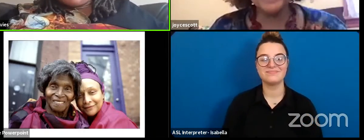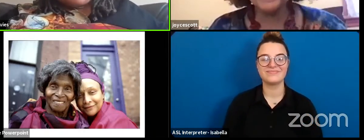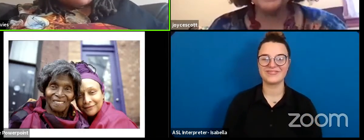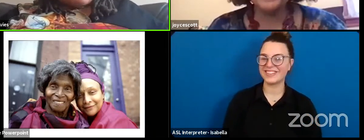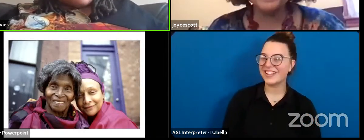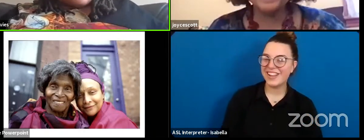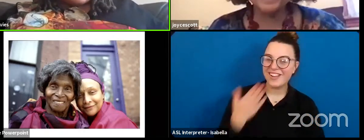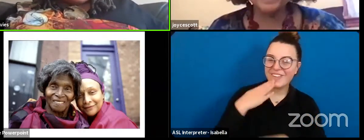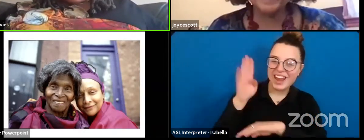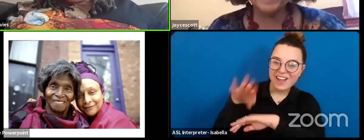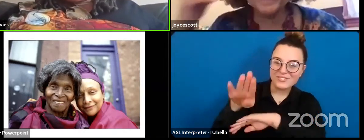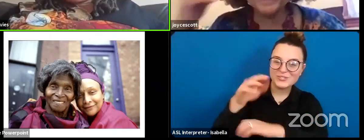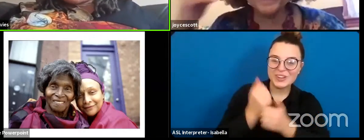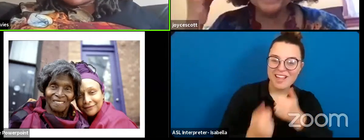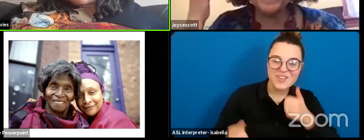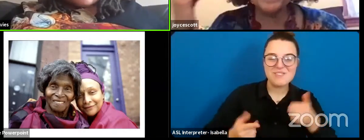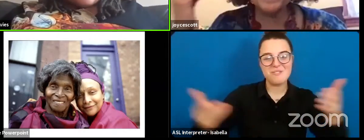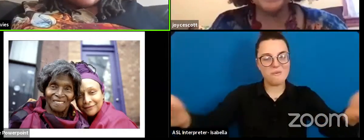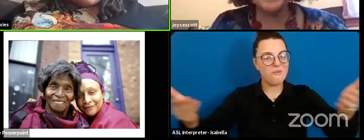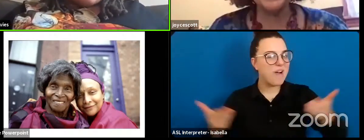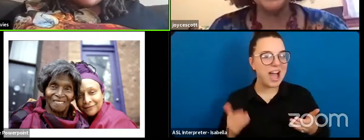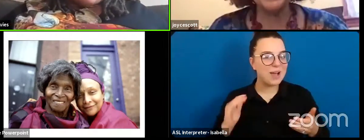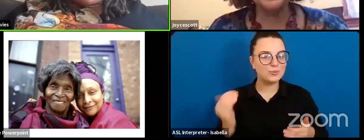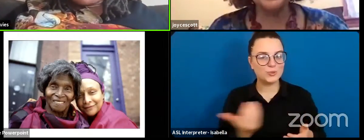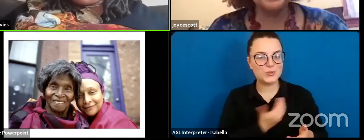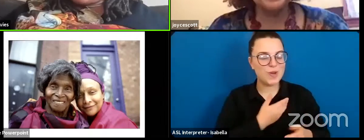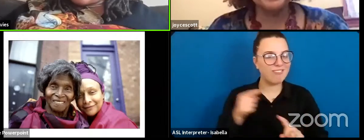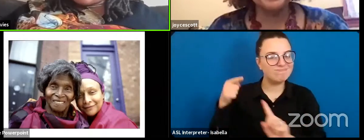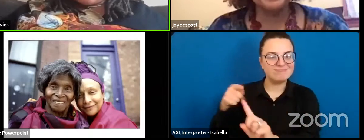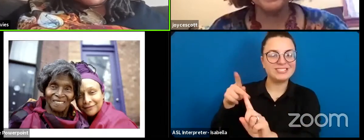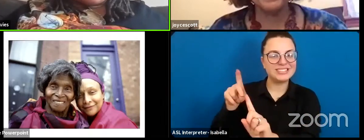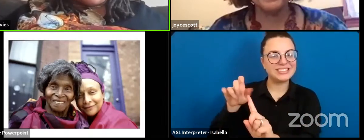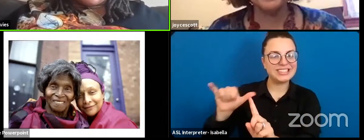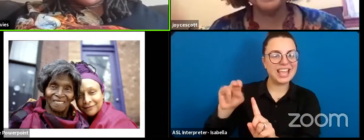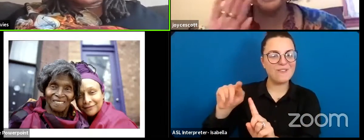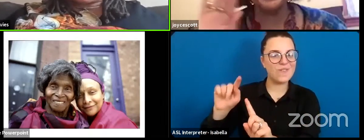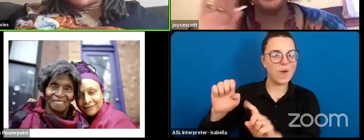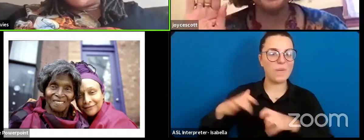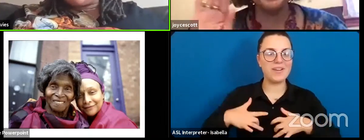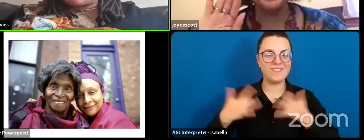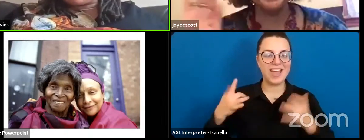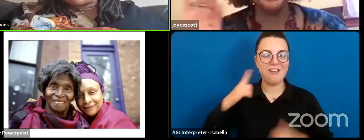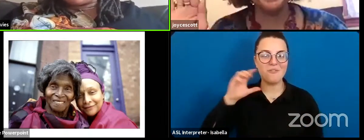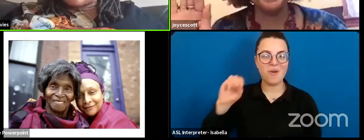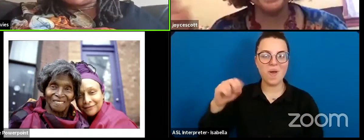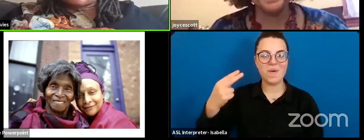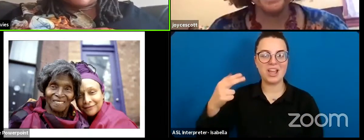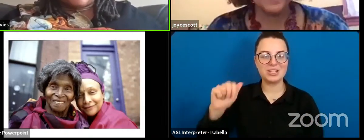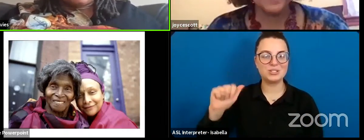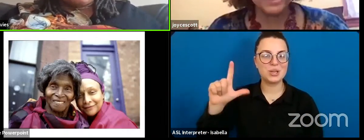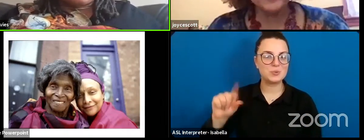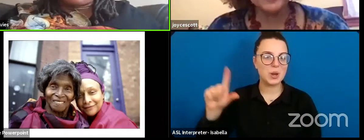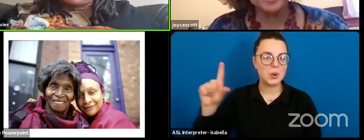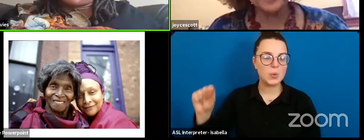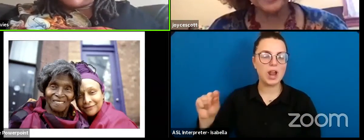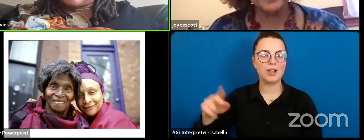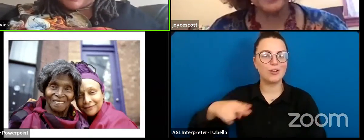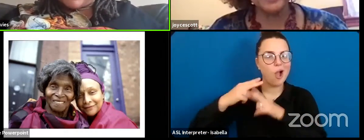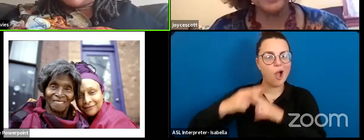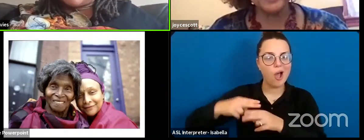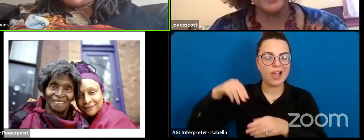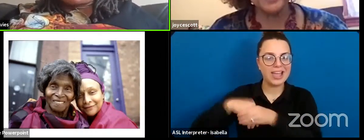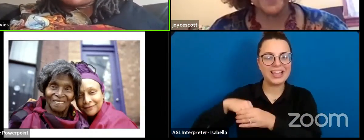Good afternoon, everyone, and welcome to our keynote event for OHA 2020 in a time of revelation with